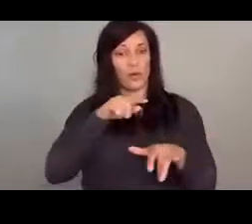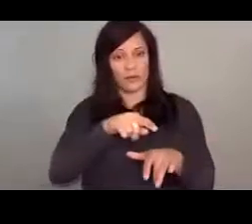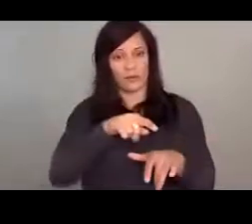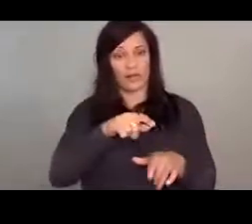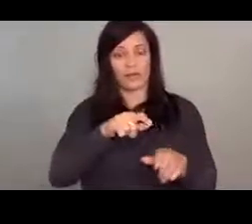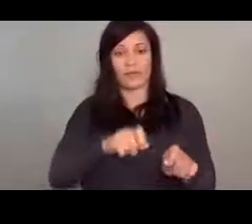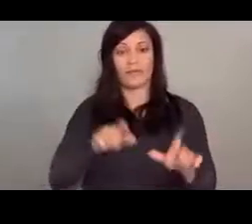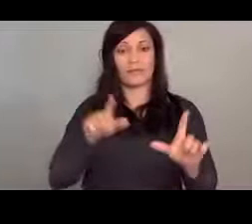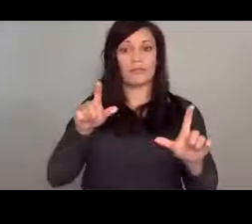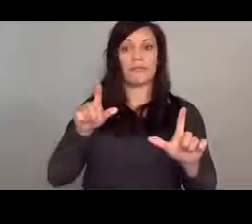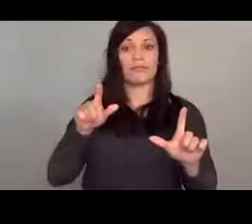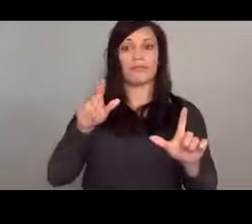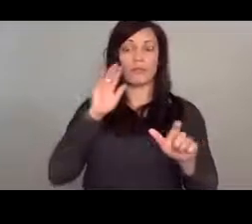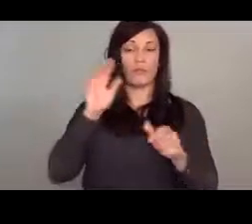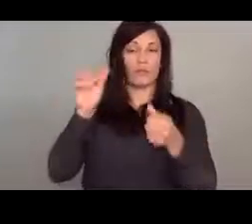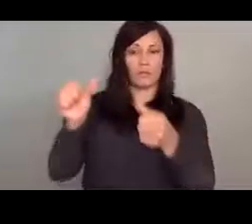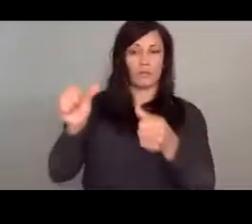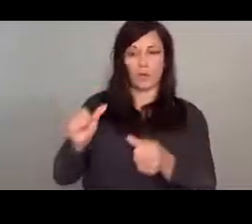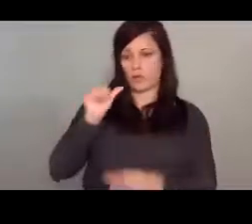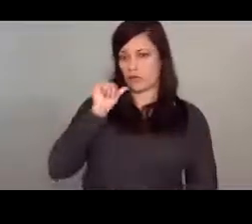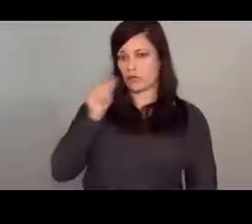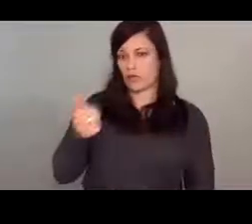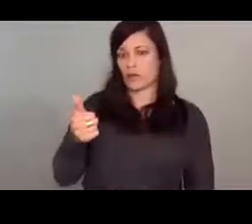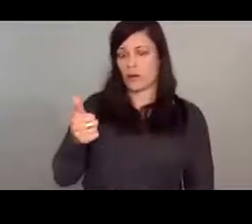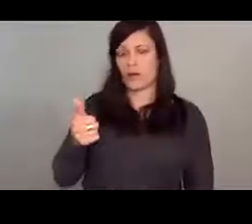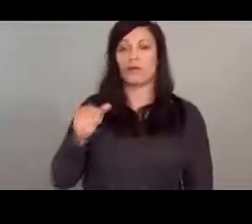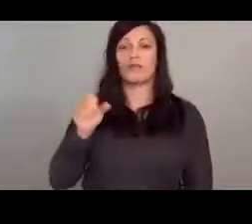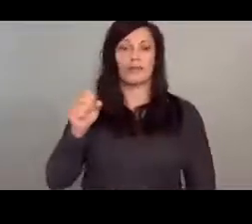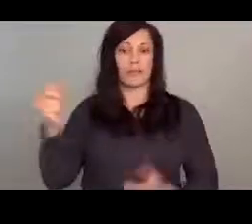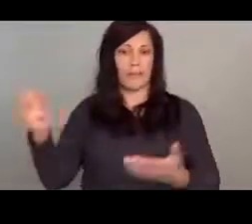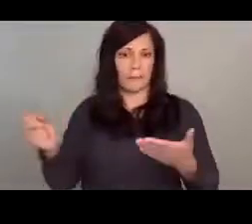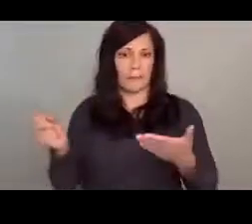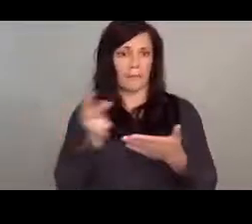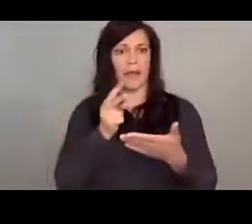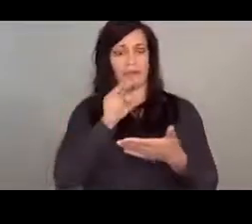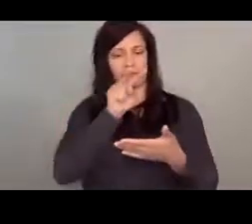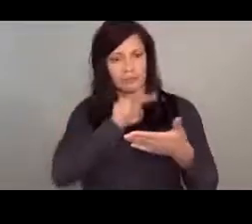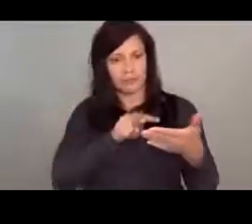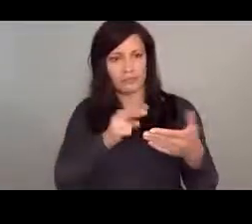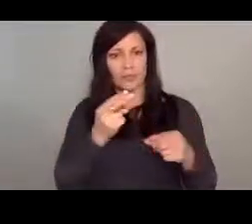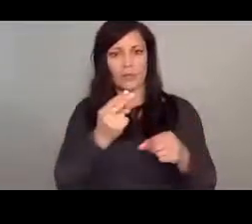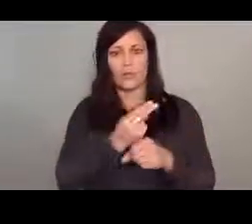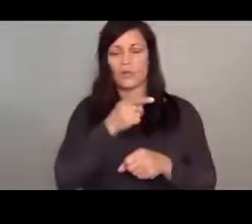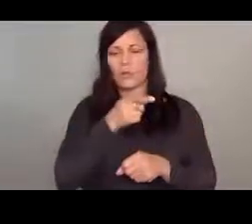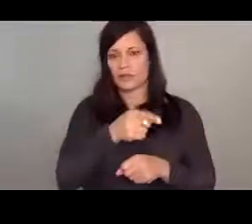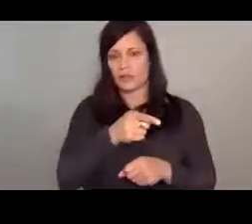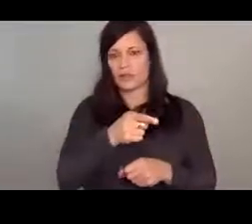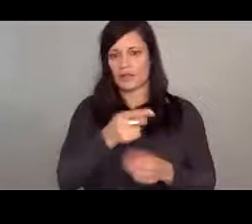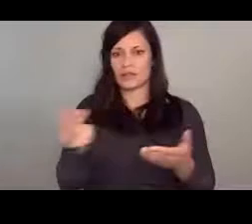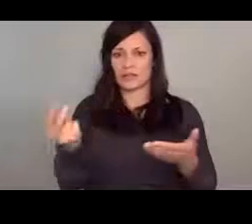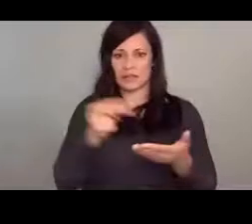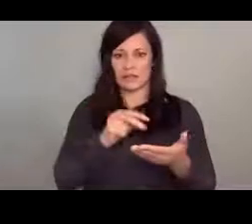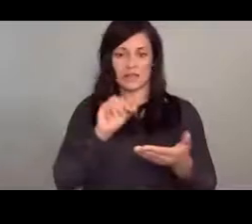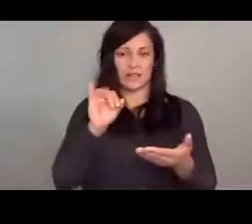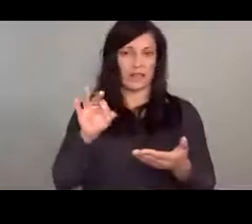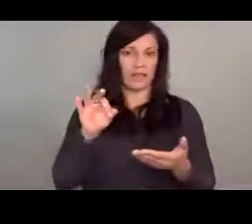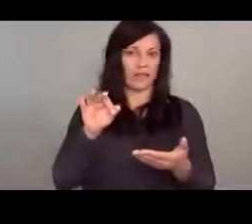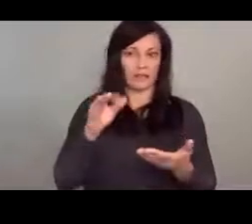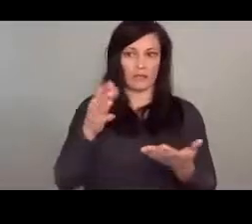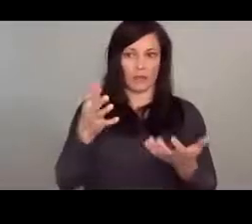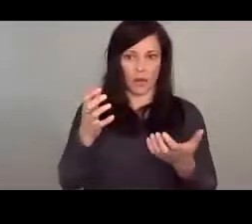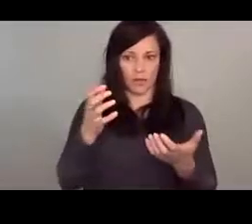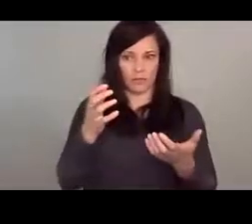by tomorrow. So please feel free to use this webinar to use as a reference if you want to go through that